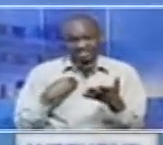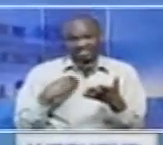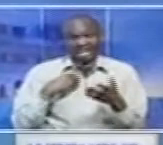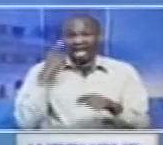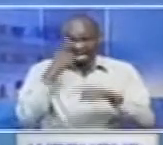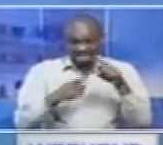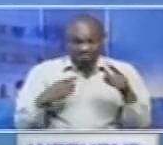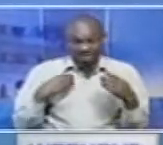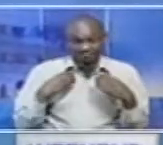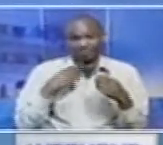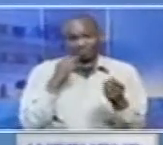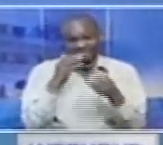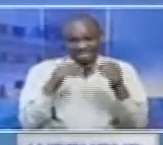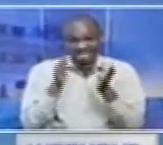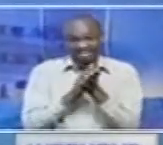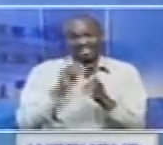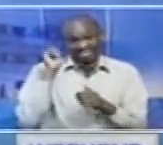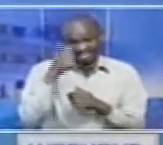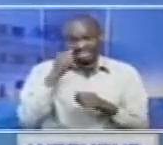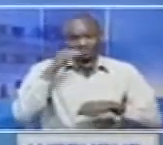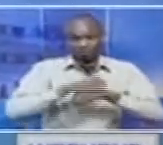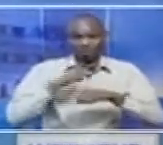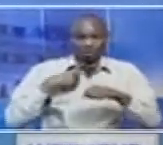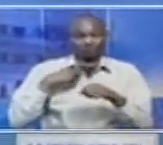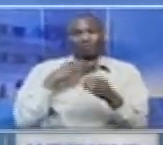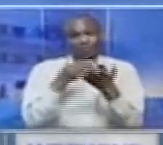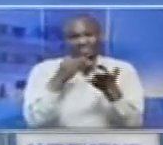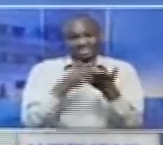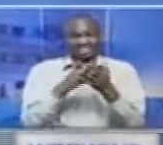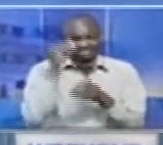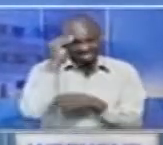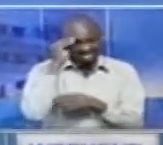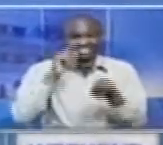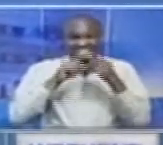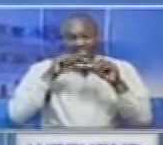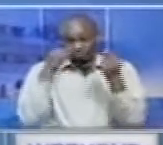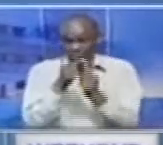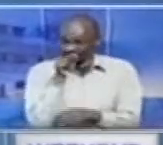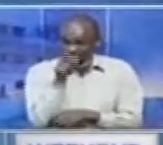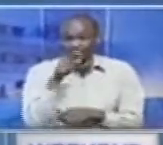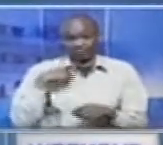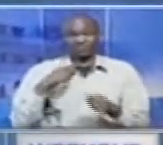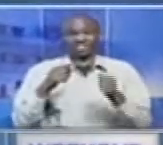annual Uwazi tournament played at the Kenya School of Monetary Studies. The Standard Group's team, fresh